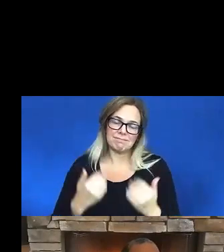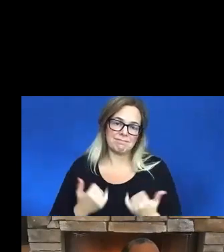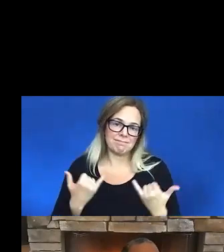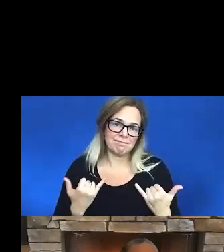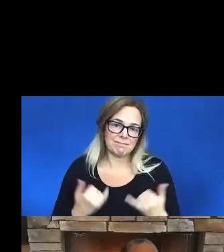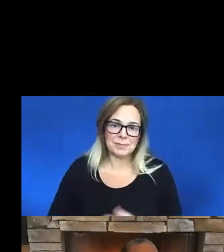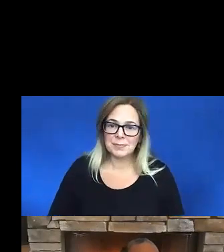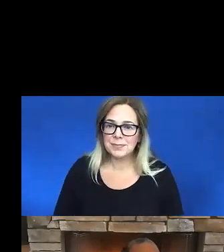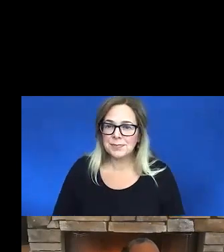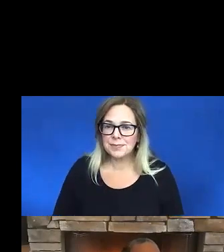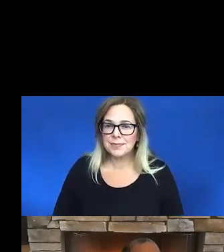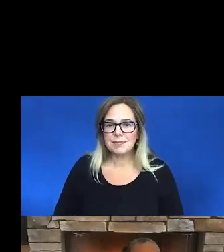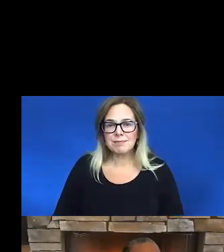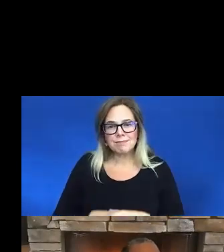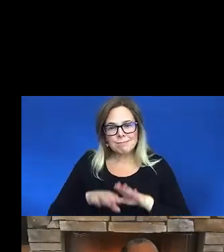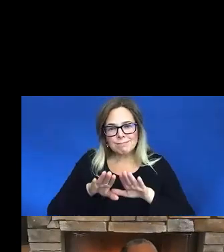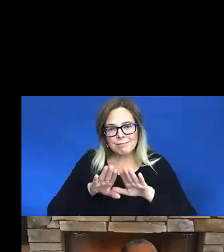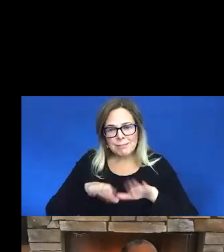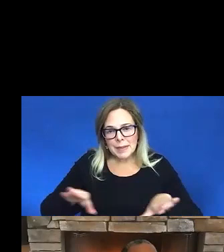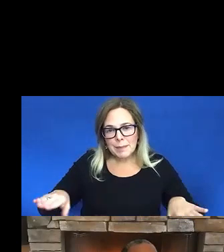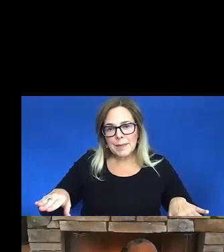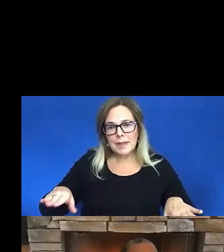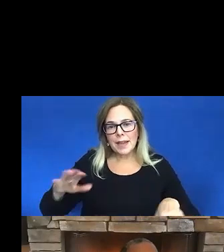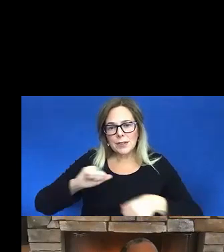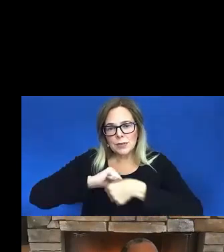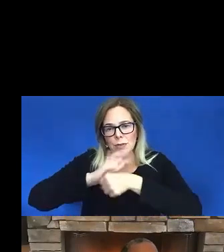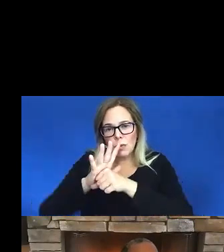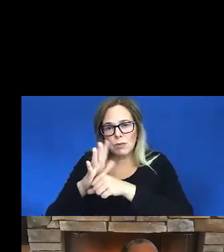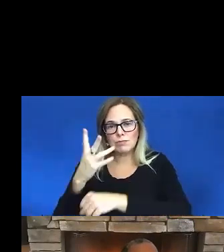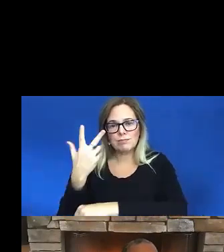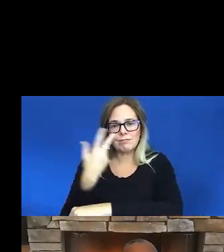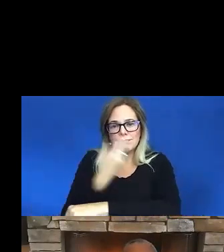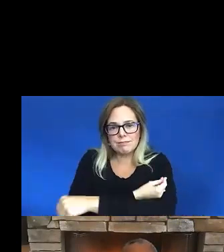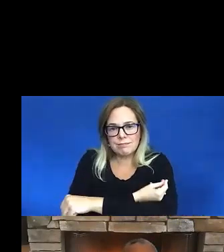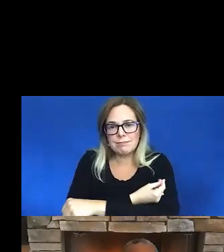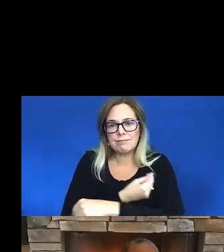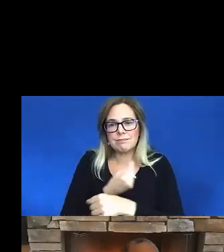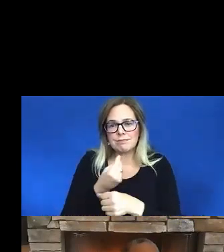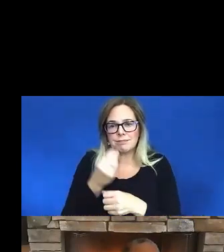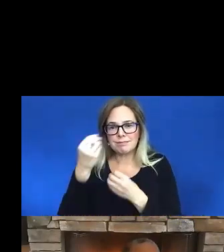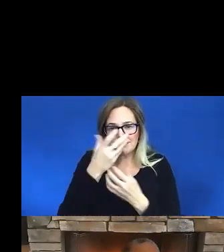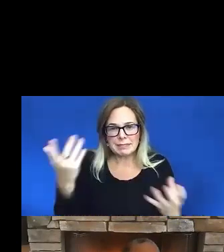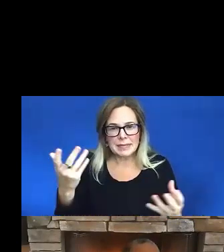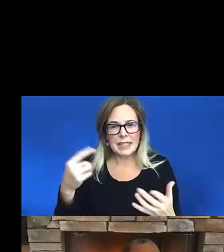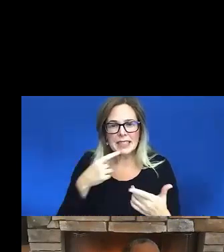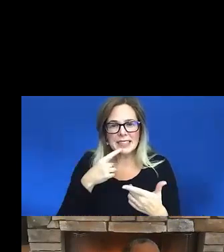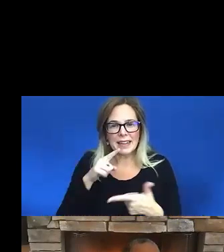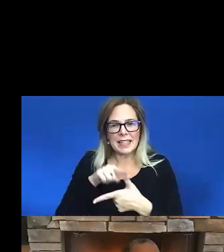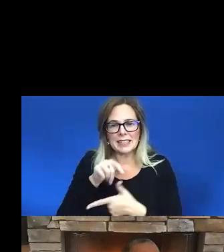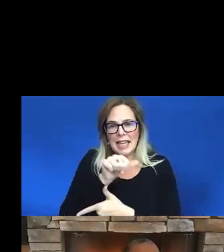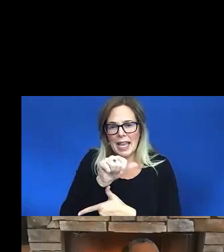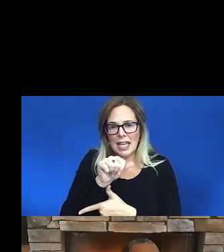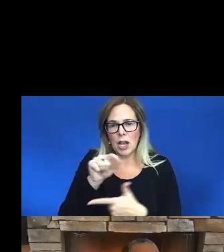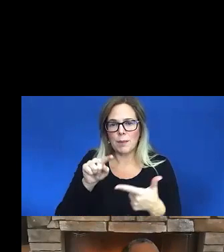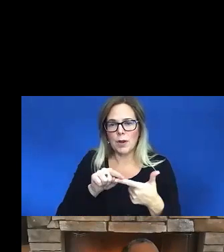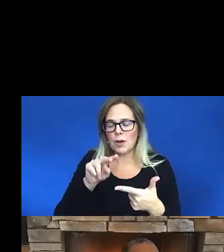Pediatric COVID vaccine question. There's a note that these are in Ann Arbor, Northfield, and Brighton. And the questioner is